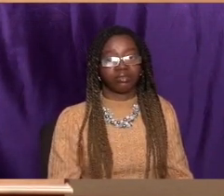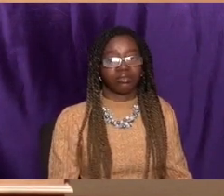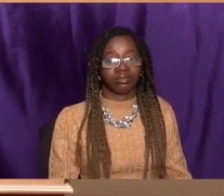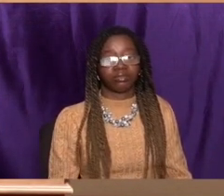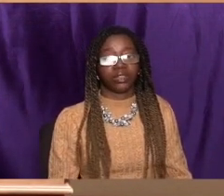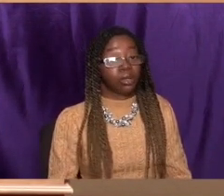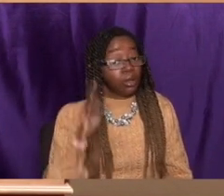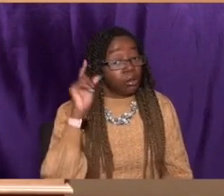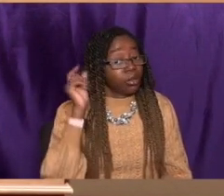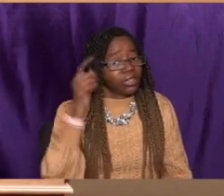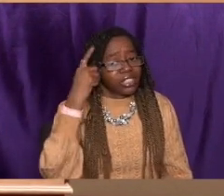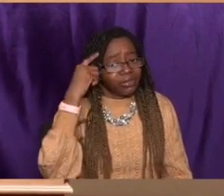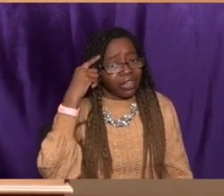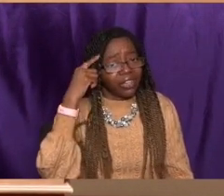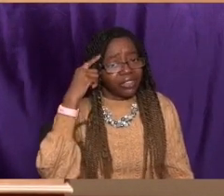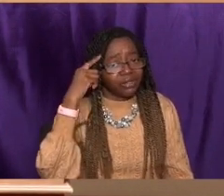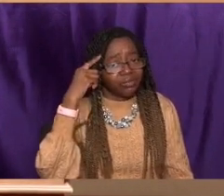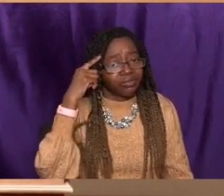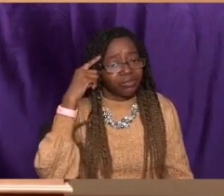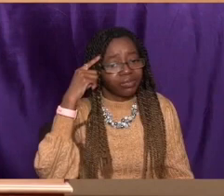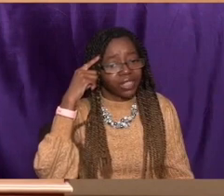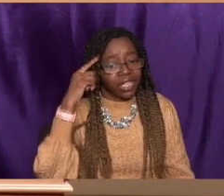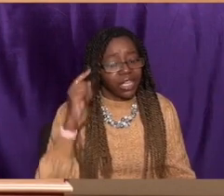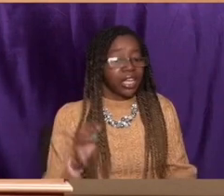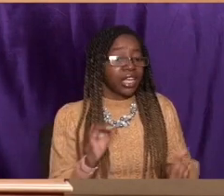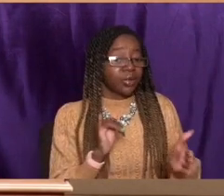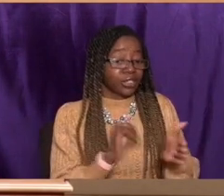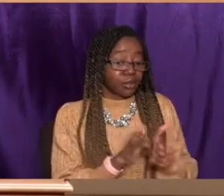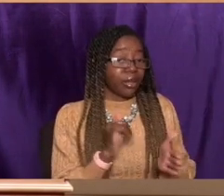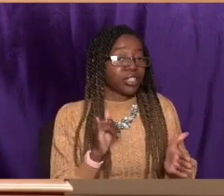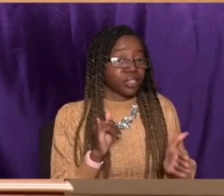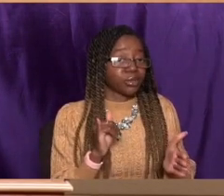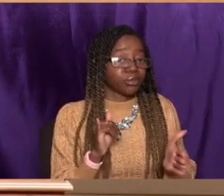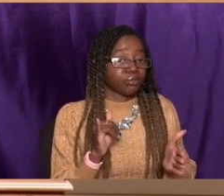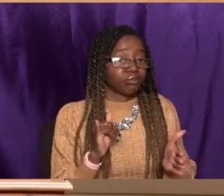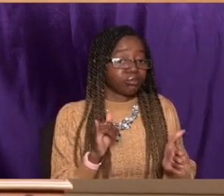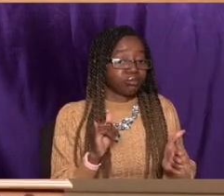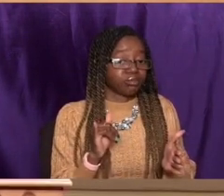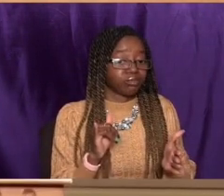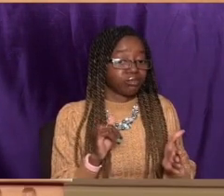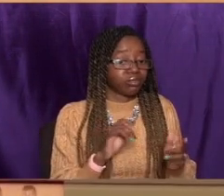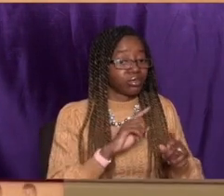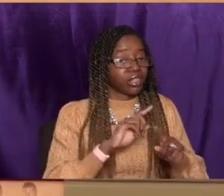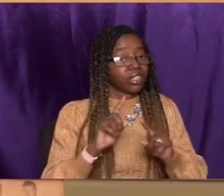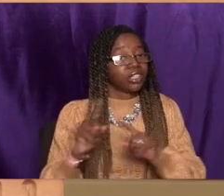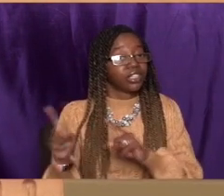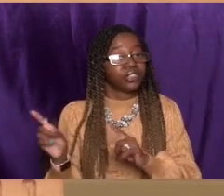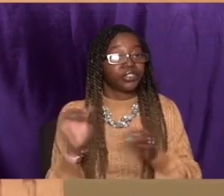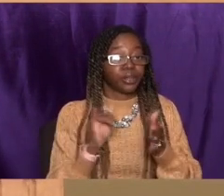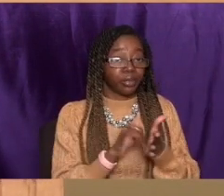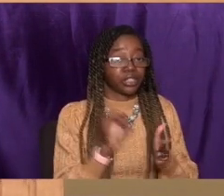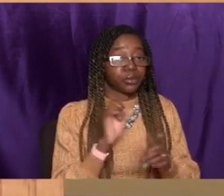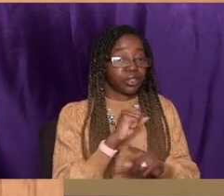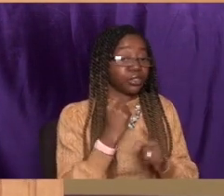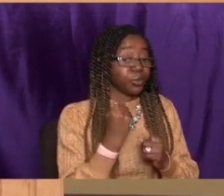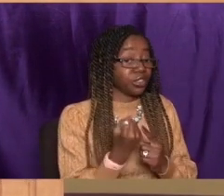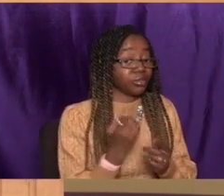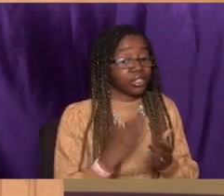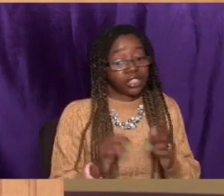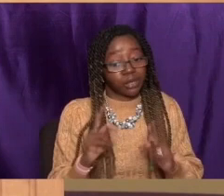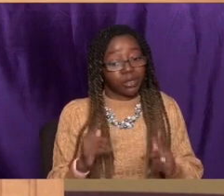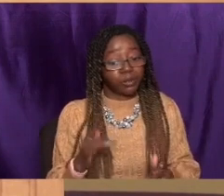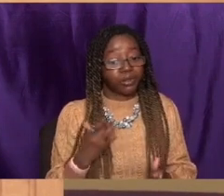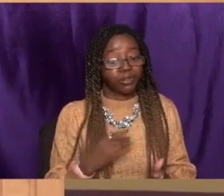In Moses' mind, he had a disability. But there are all kinds of handicaps. Some of you